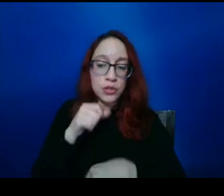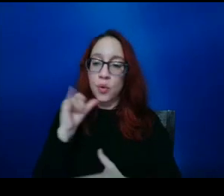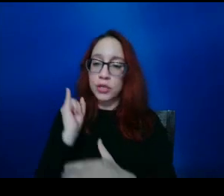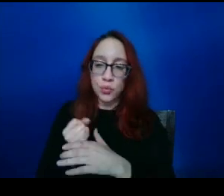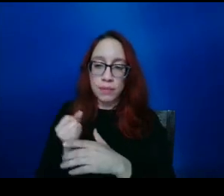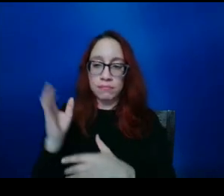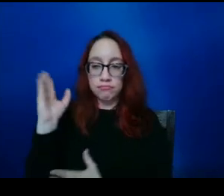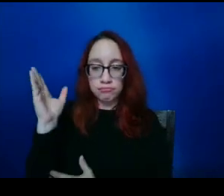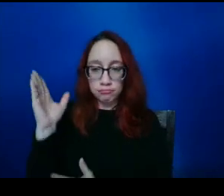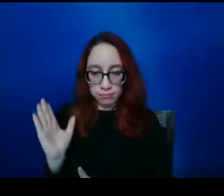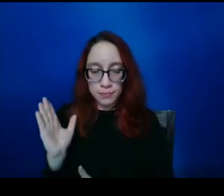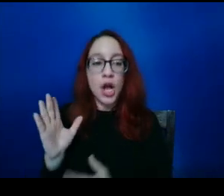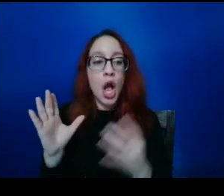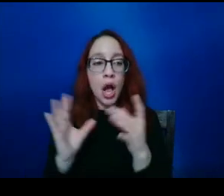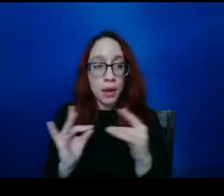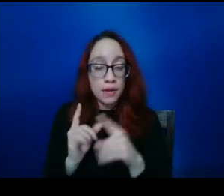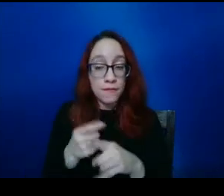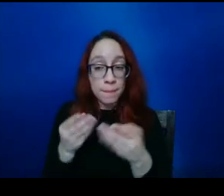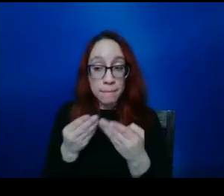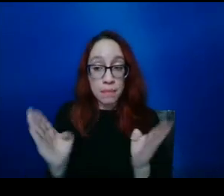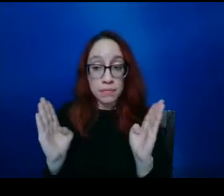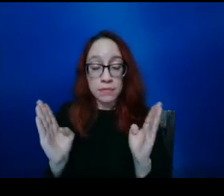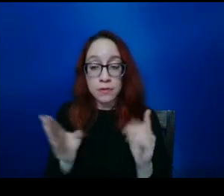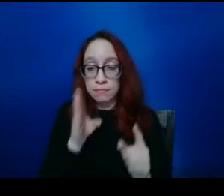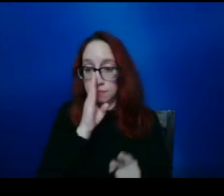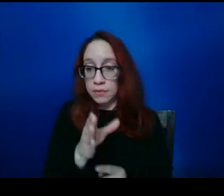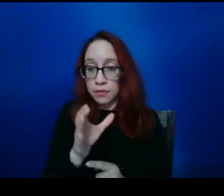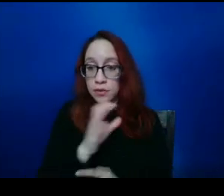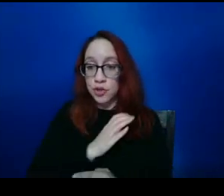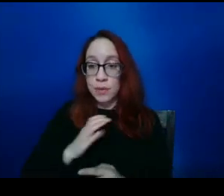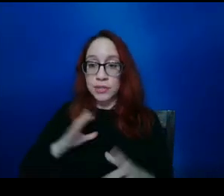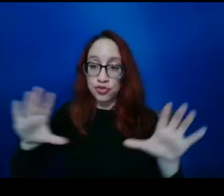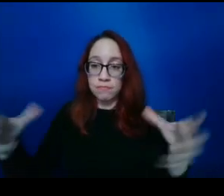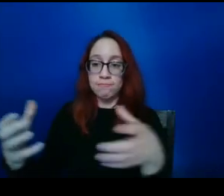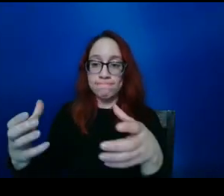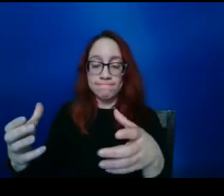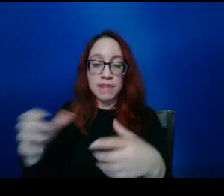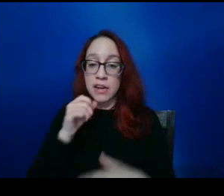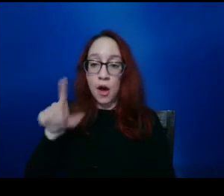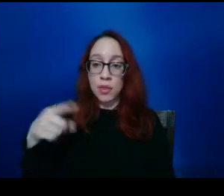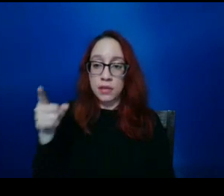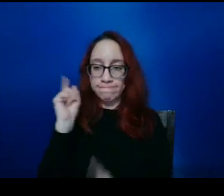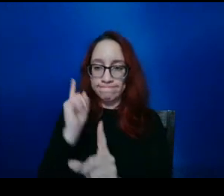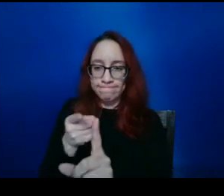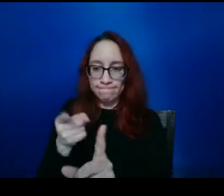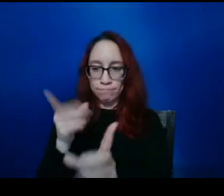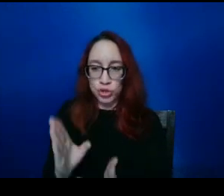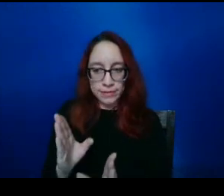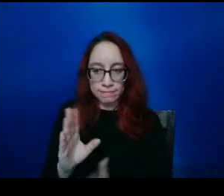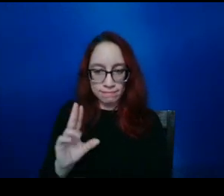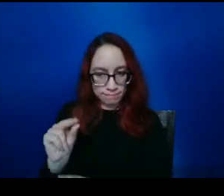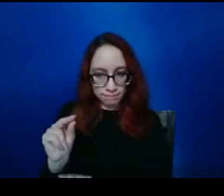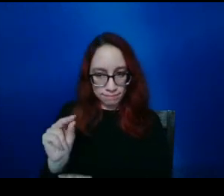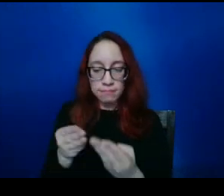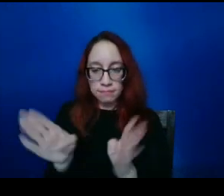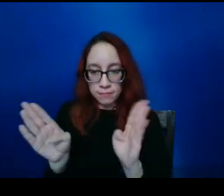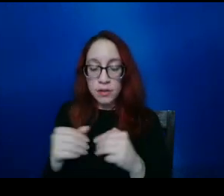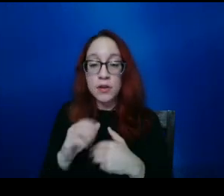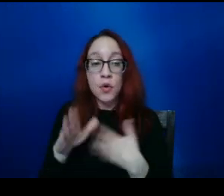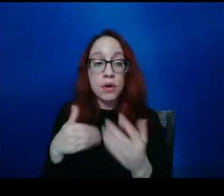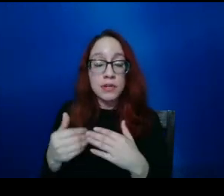speaker. Comments from the public must be addressed to the commission as a whole and not to any individual on the dais. Any sorts